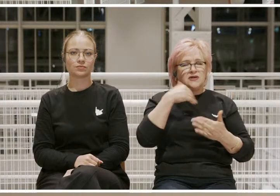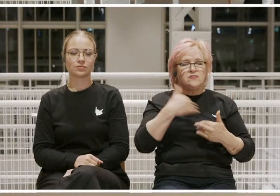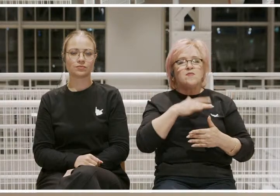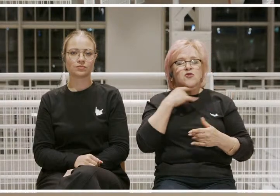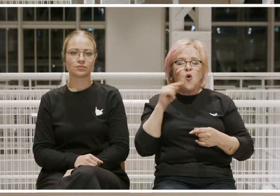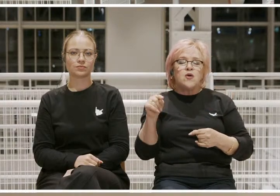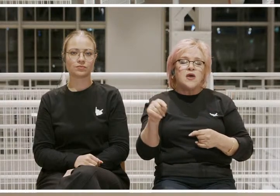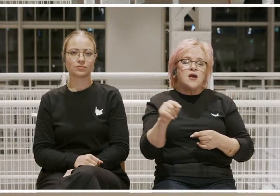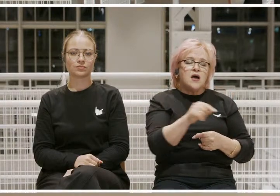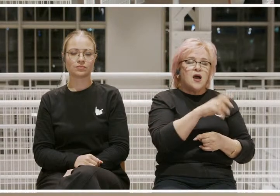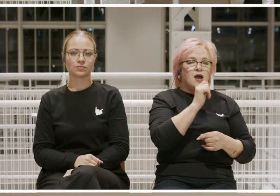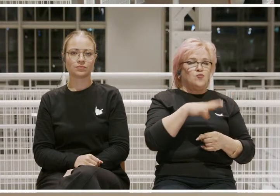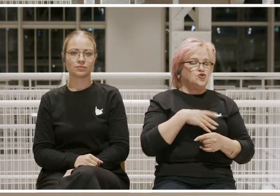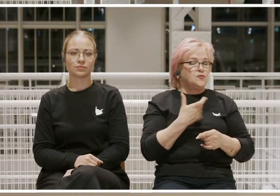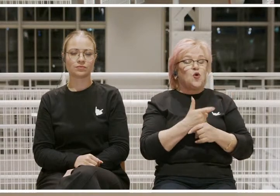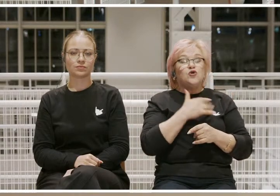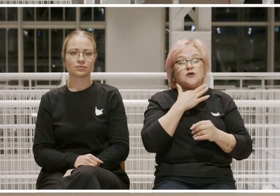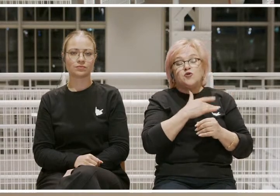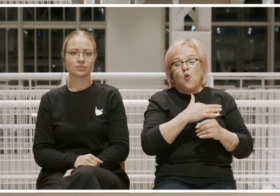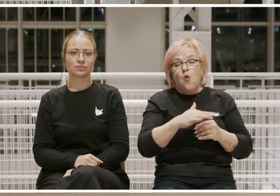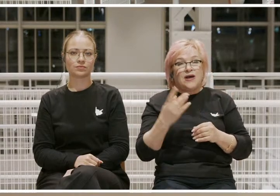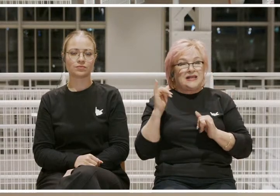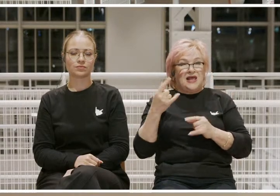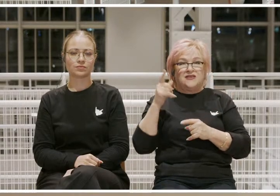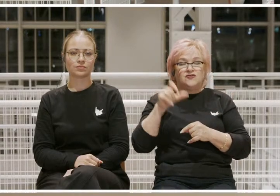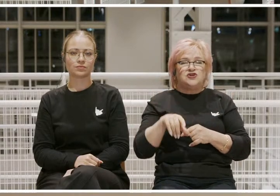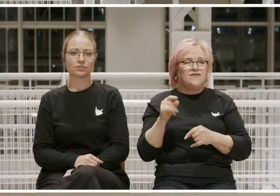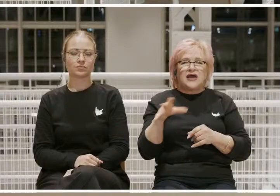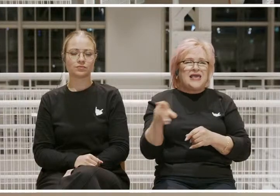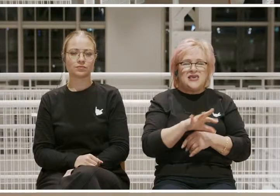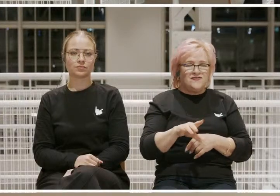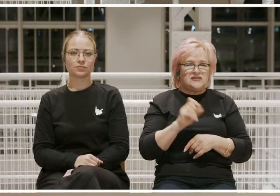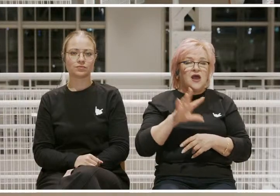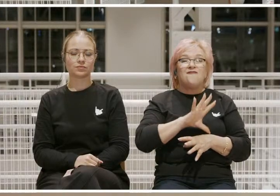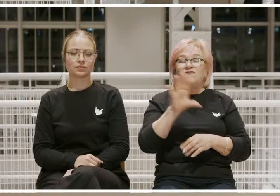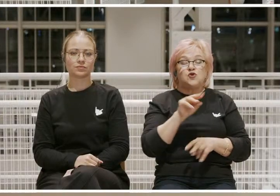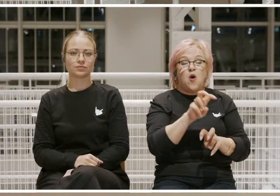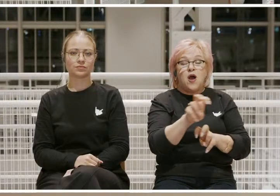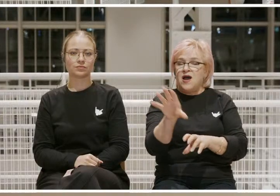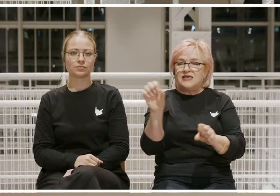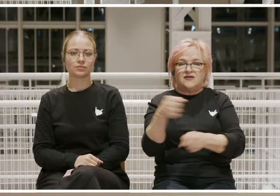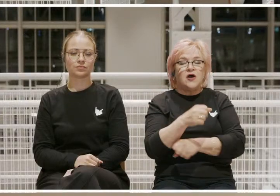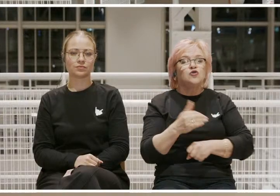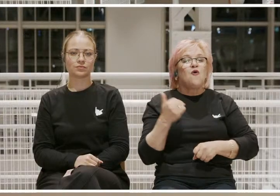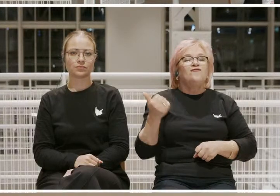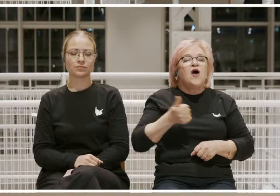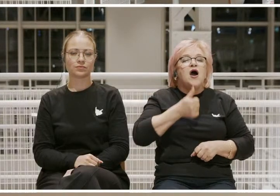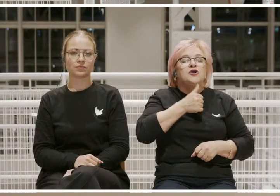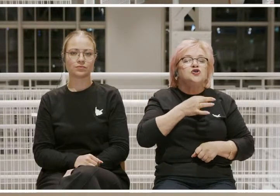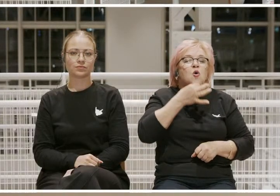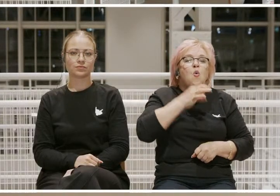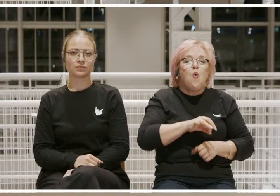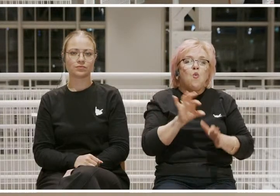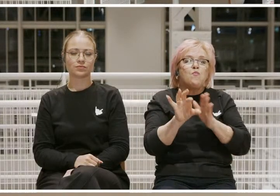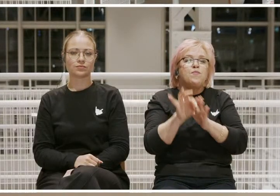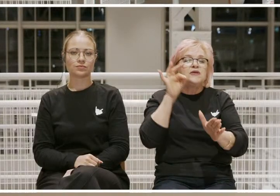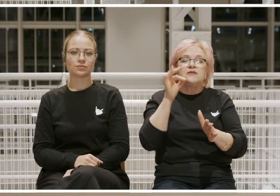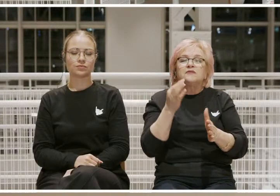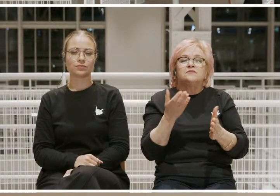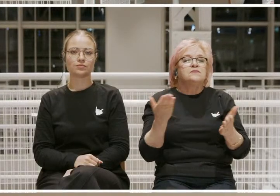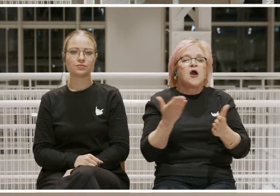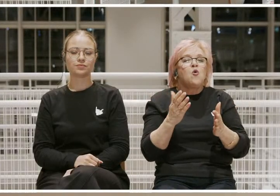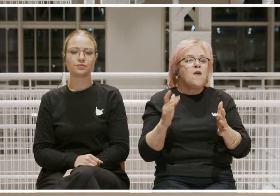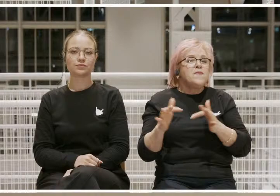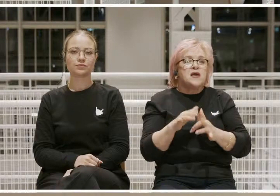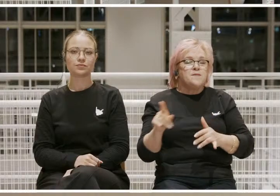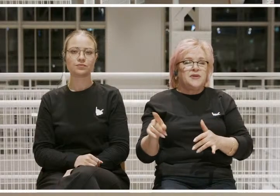many events for one person to visit, but which ones from your experience generated the most kind of dialogue that